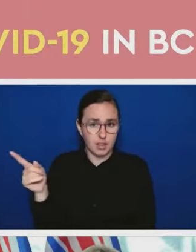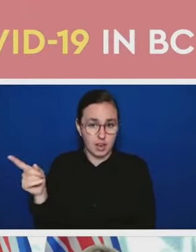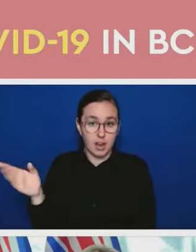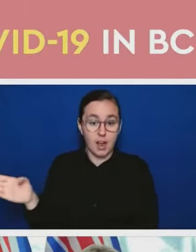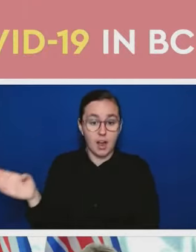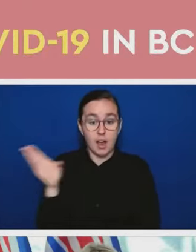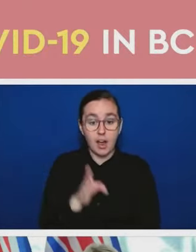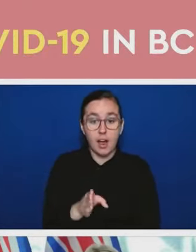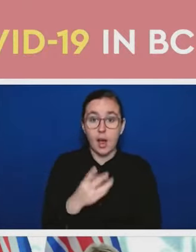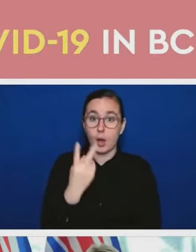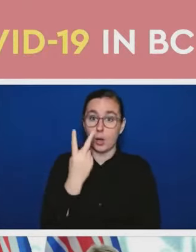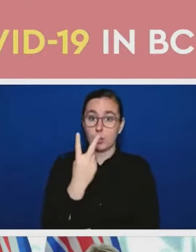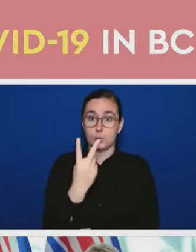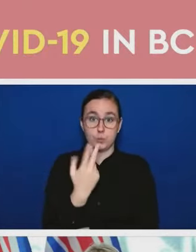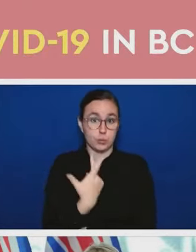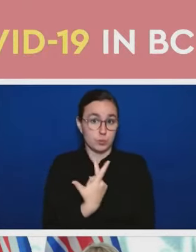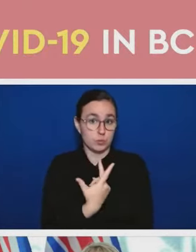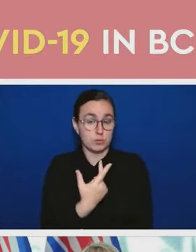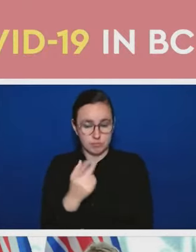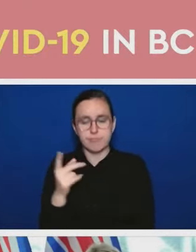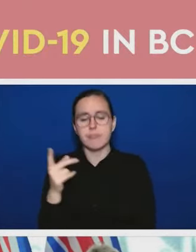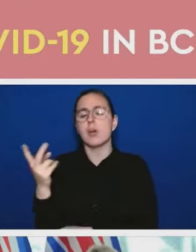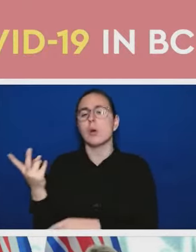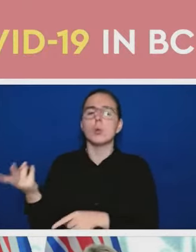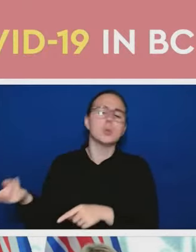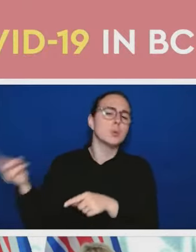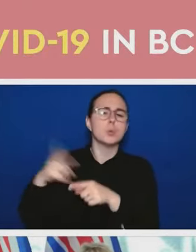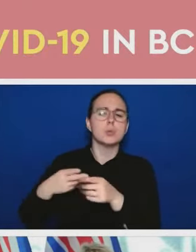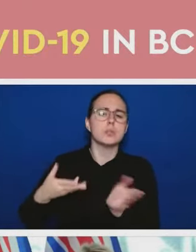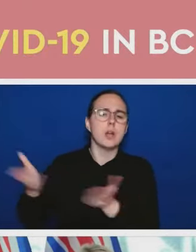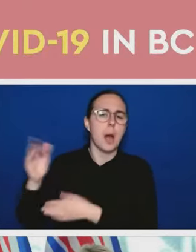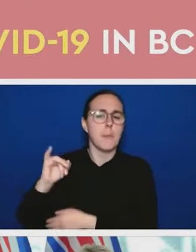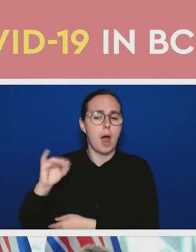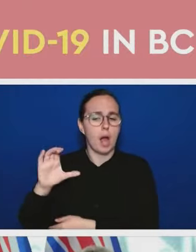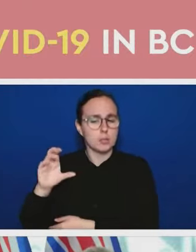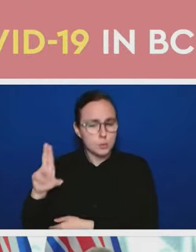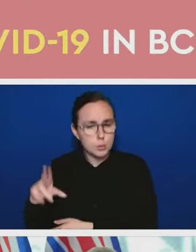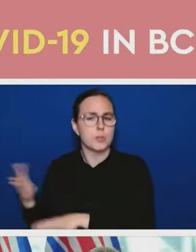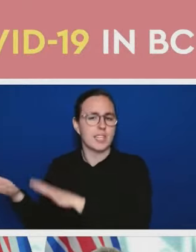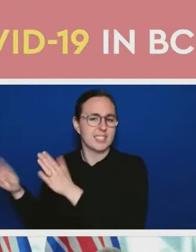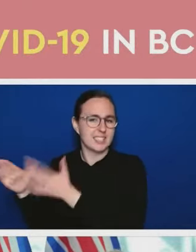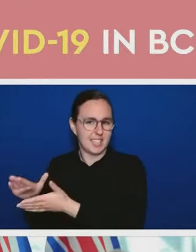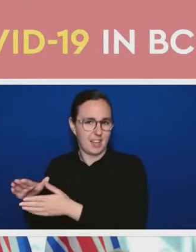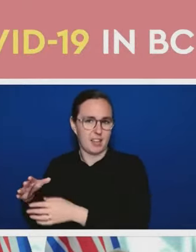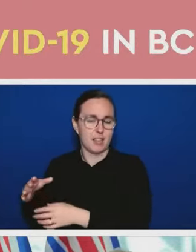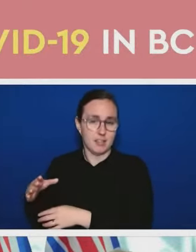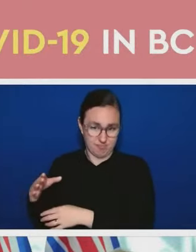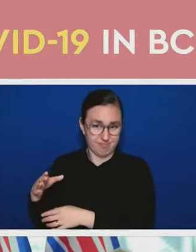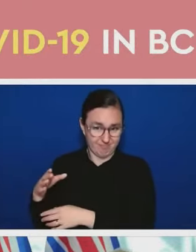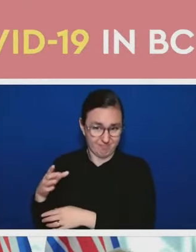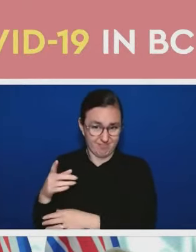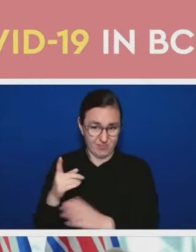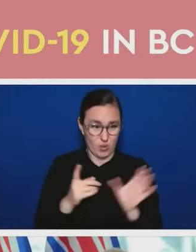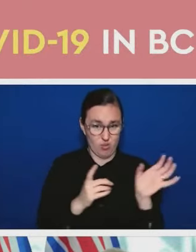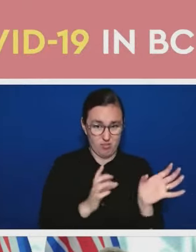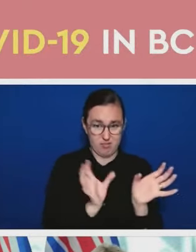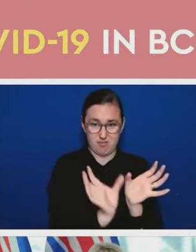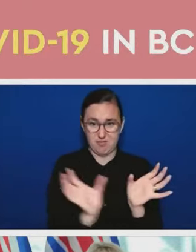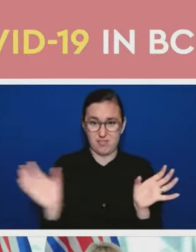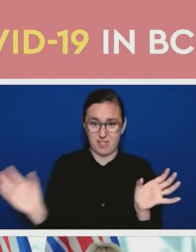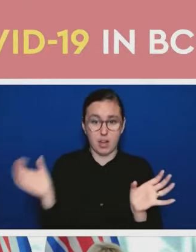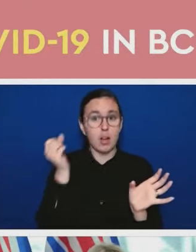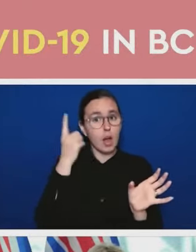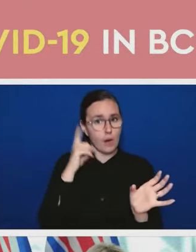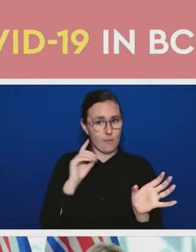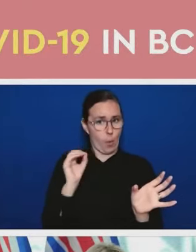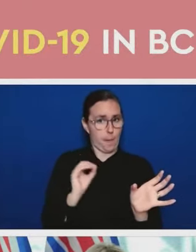from Omicron. So despite the fact that Omicron causes in generally milder illness, if you have no vaccines on board